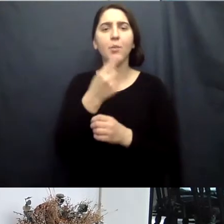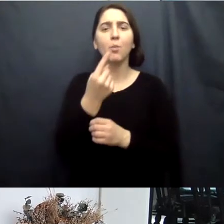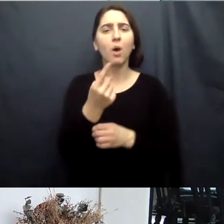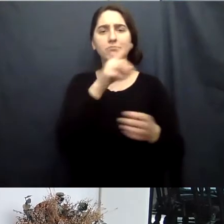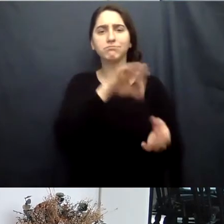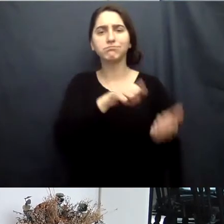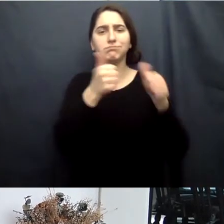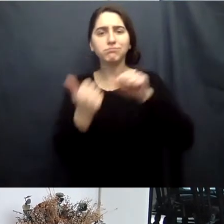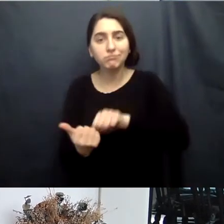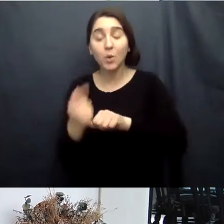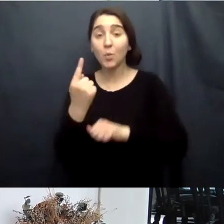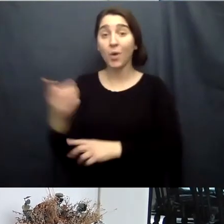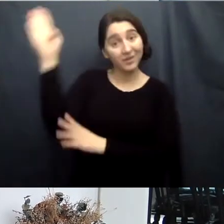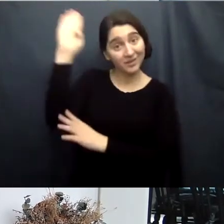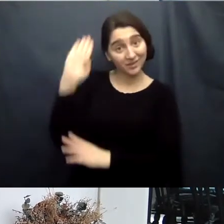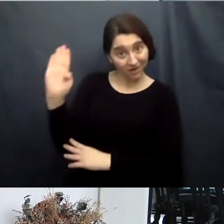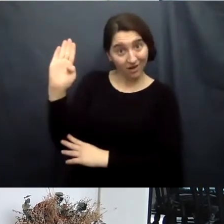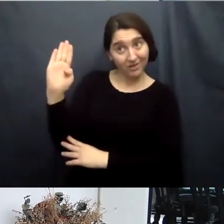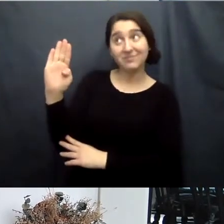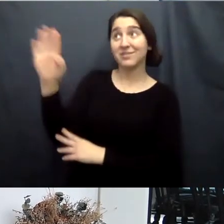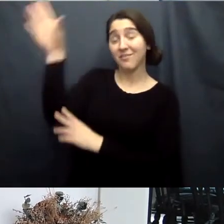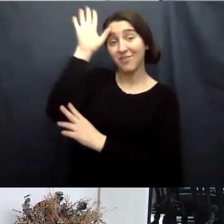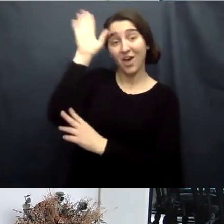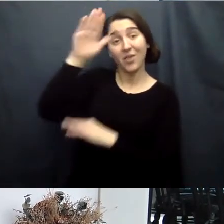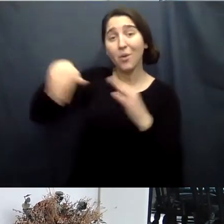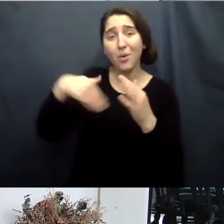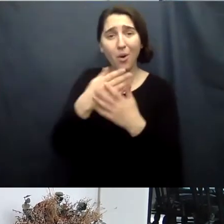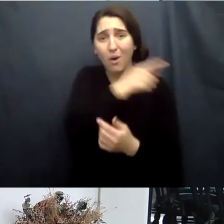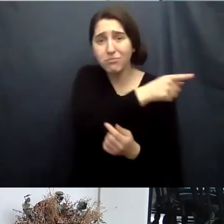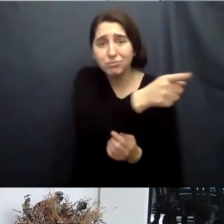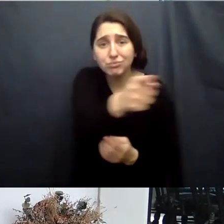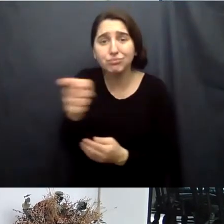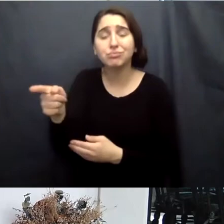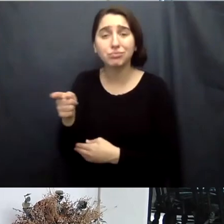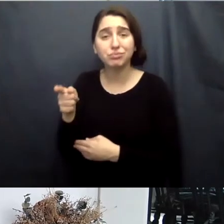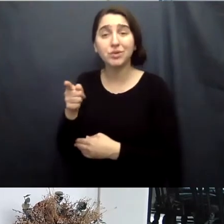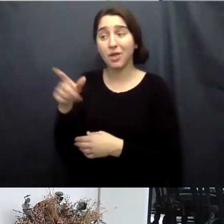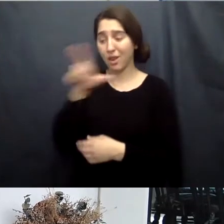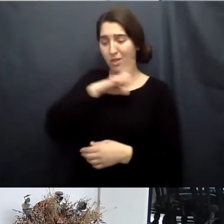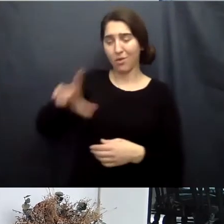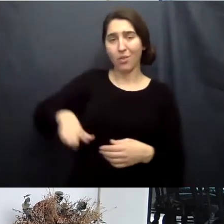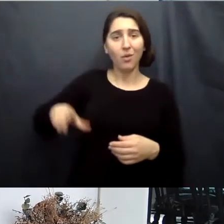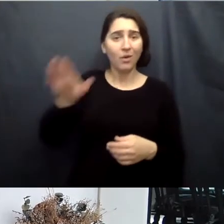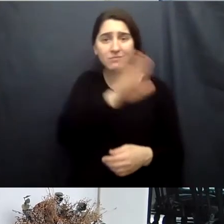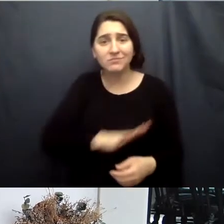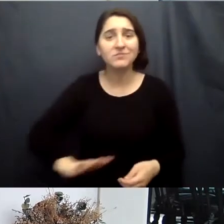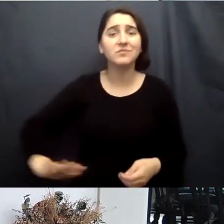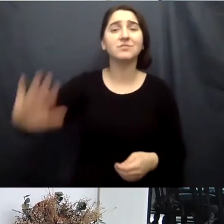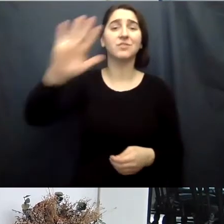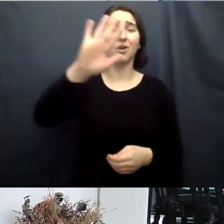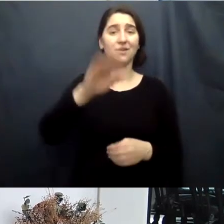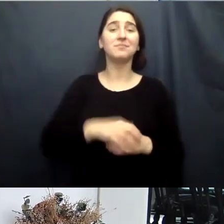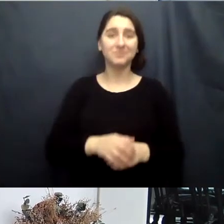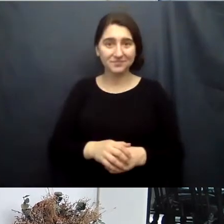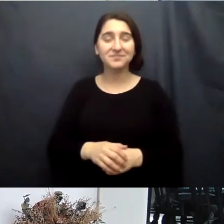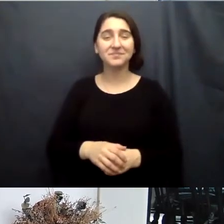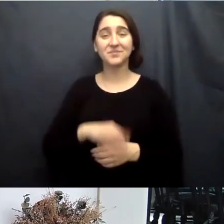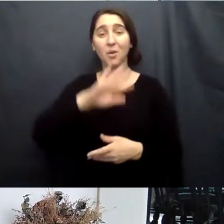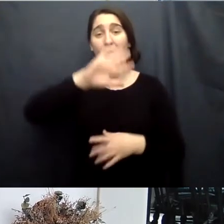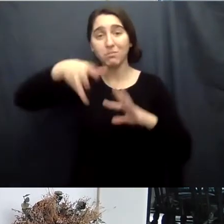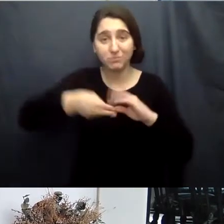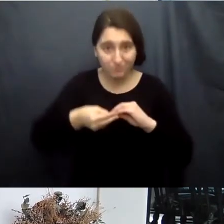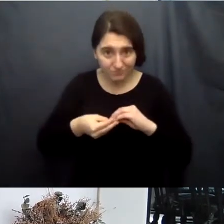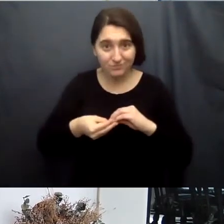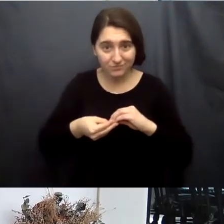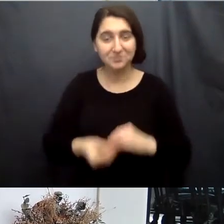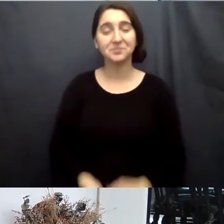one faith, one baptism. There is one God and Father of all mankind, who is Lord of all, works through